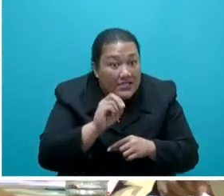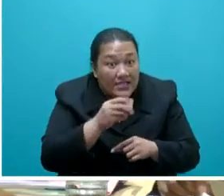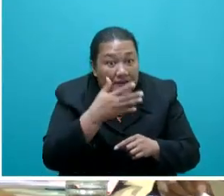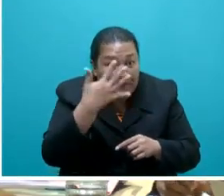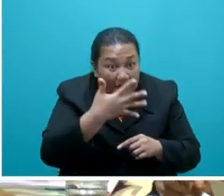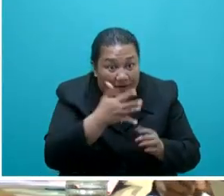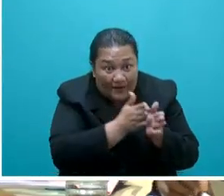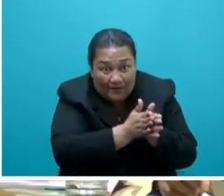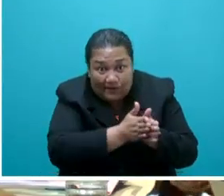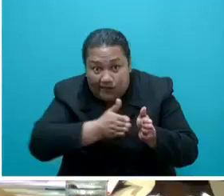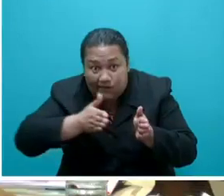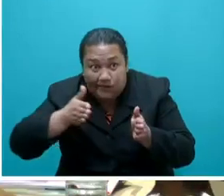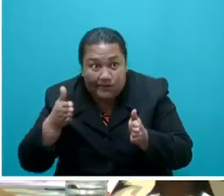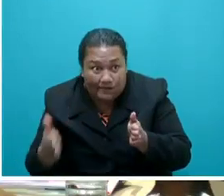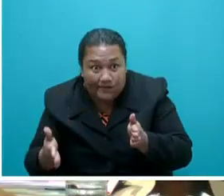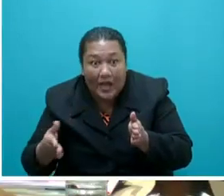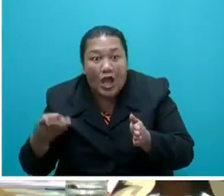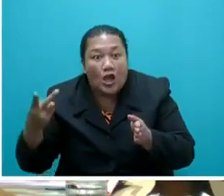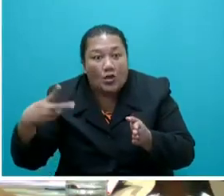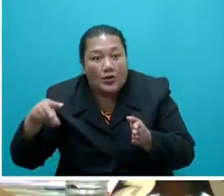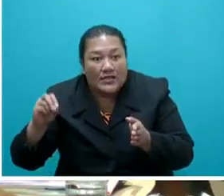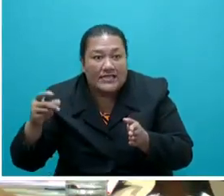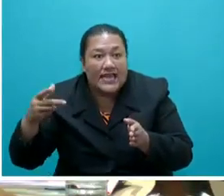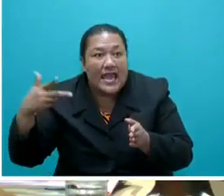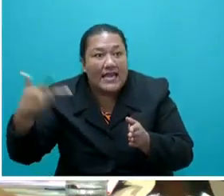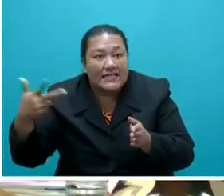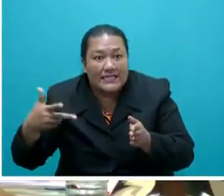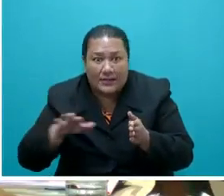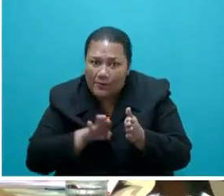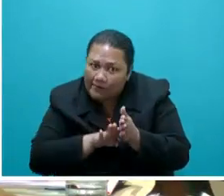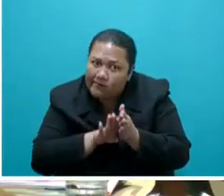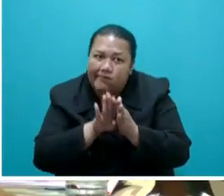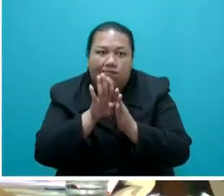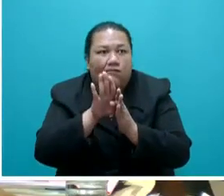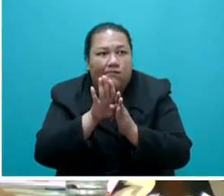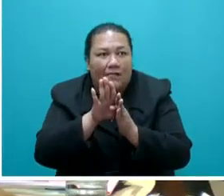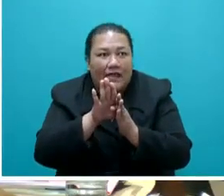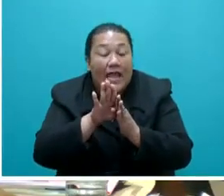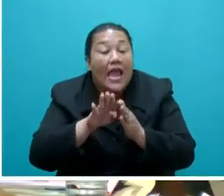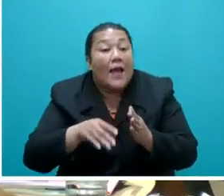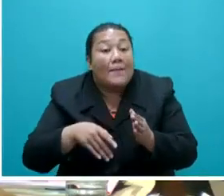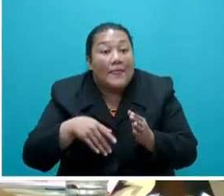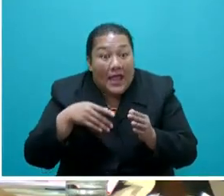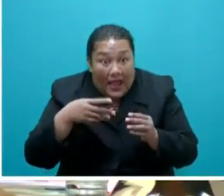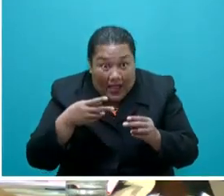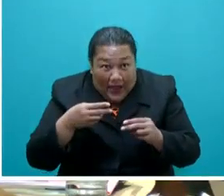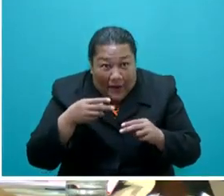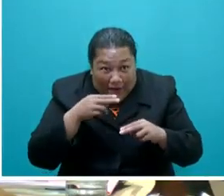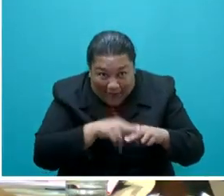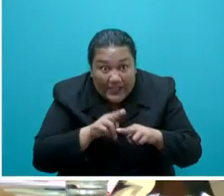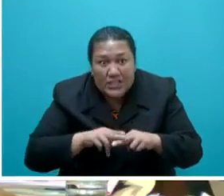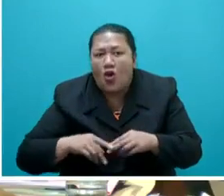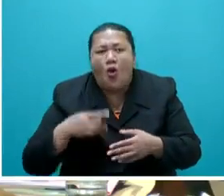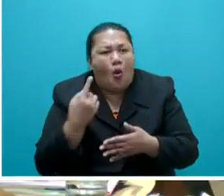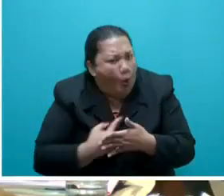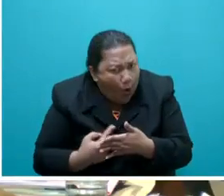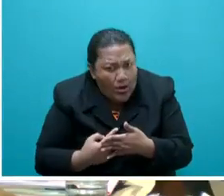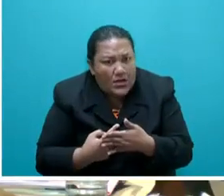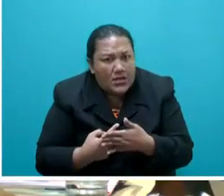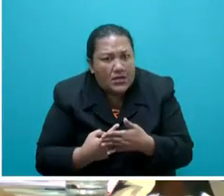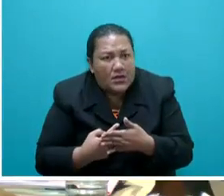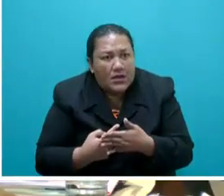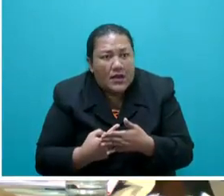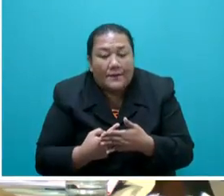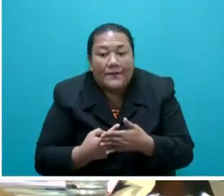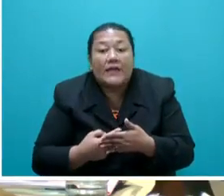15 places up in 2018. In fact, Fiji is the only Pacific Island country to be ranked in the World Economic